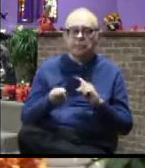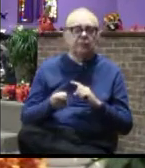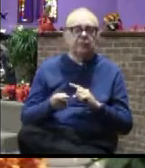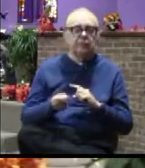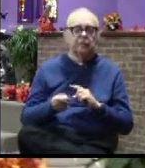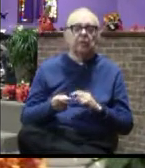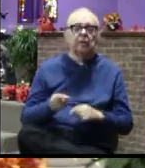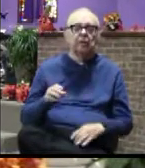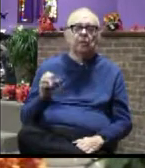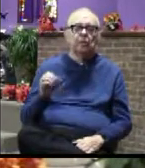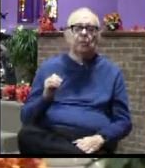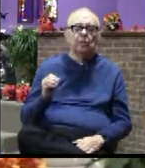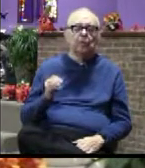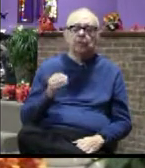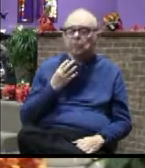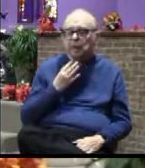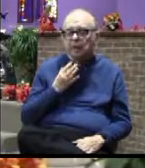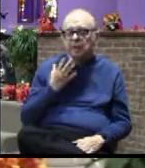because they ain't going to die